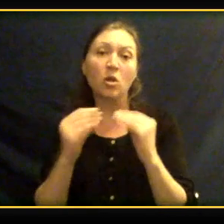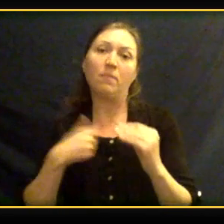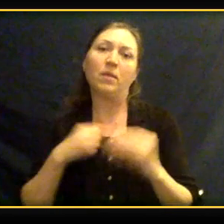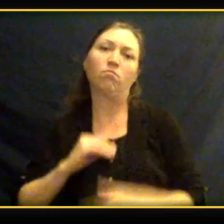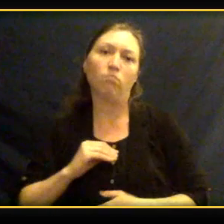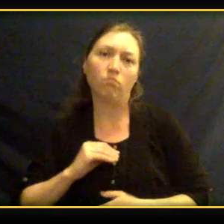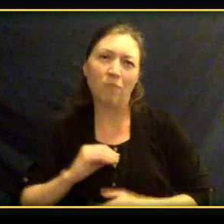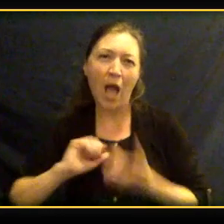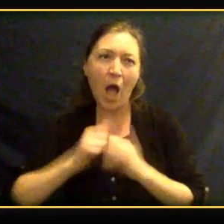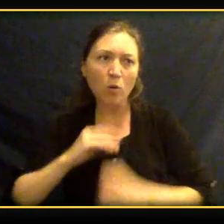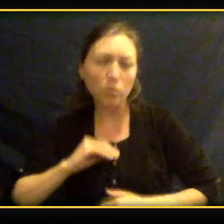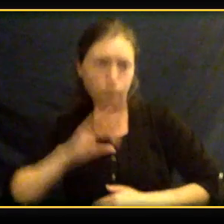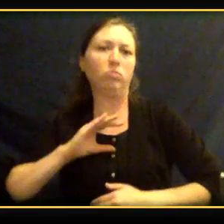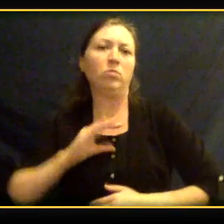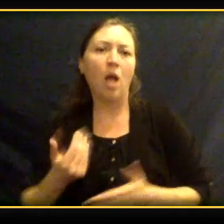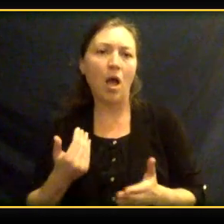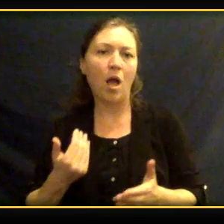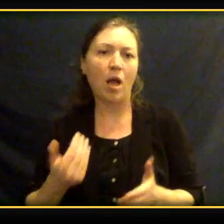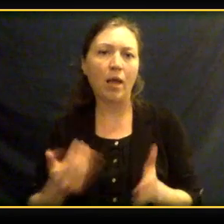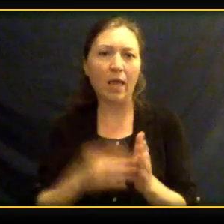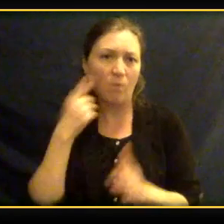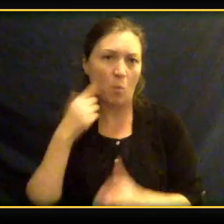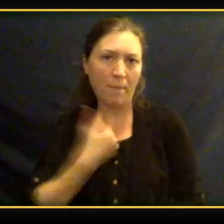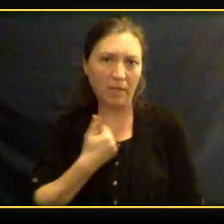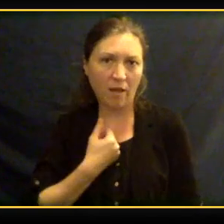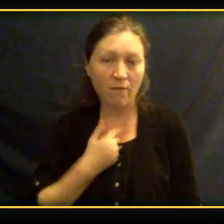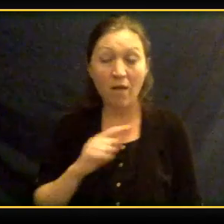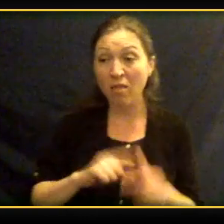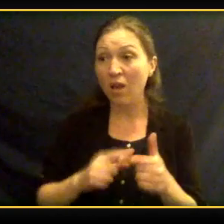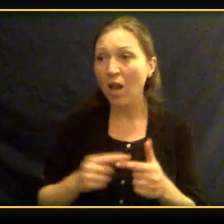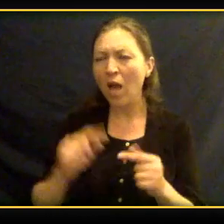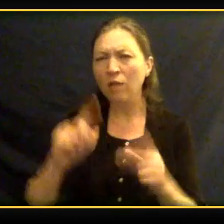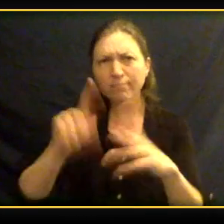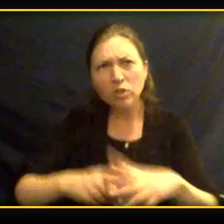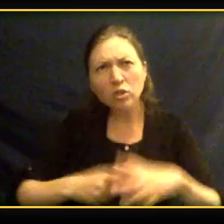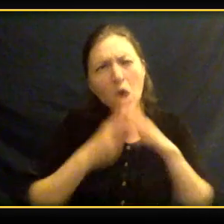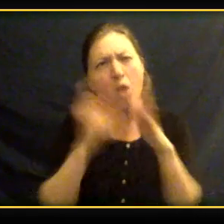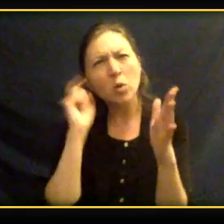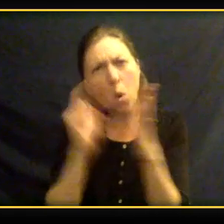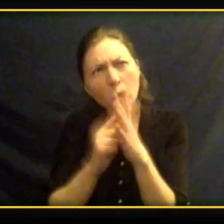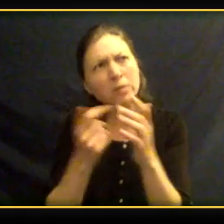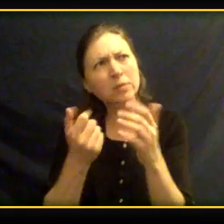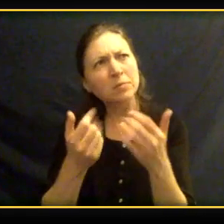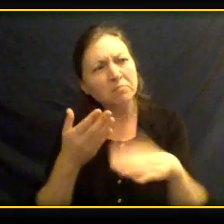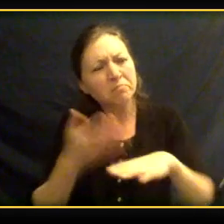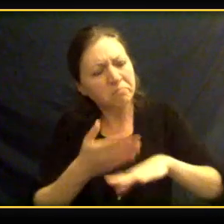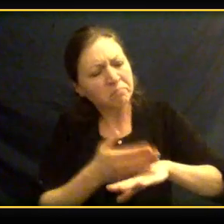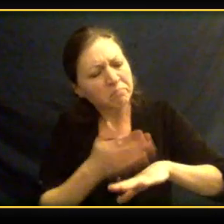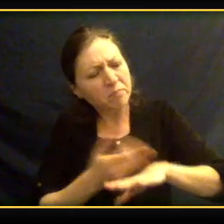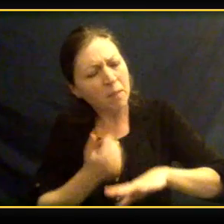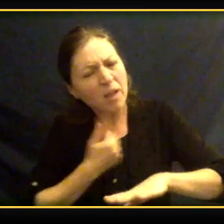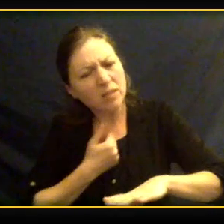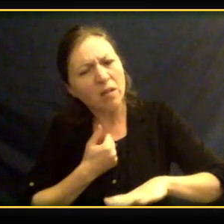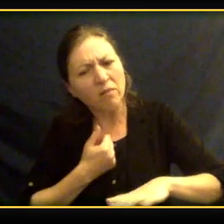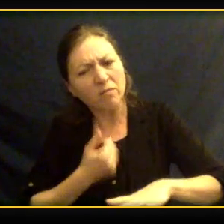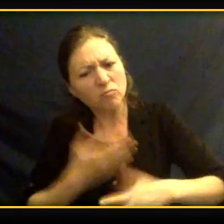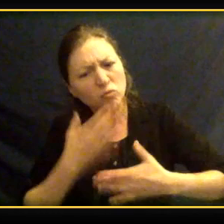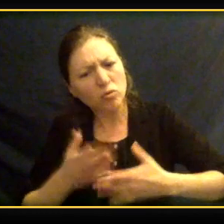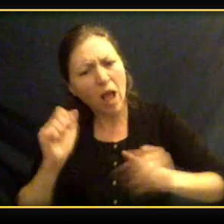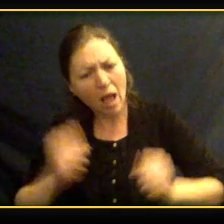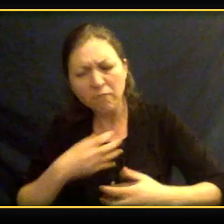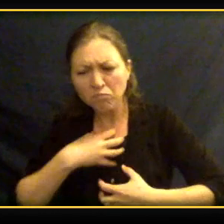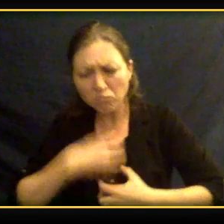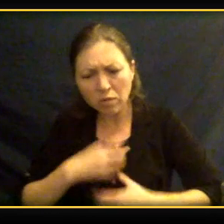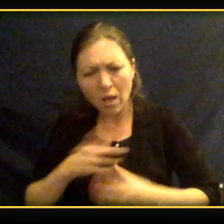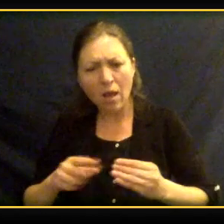seeing my anxiety and my depression as a superpower because I have a lot of compassion for the young people I work with. I know what it's like to feel down and out,